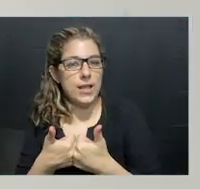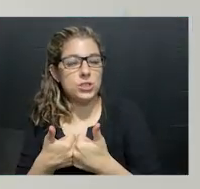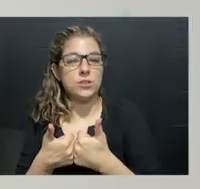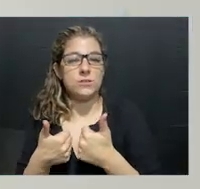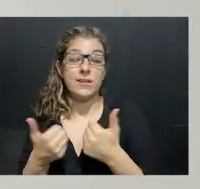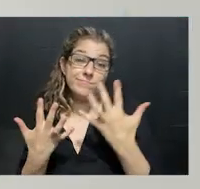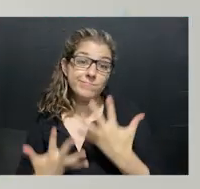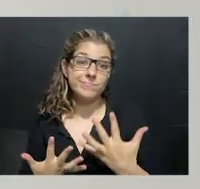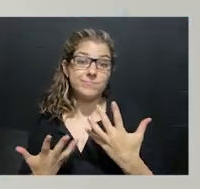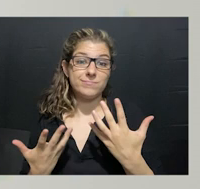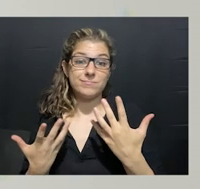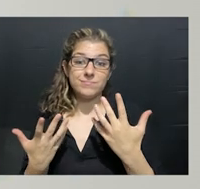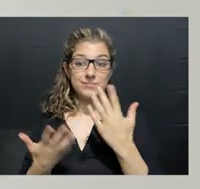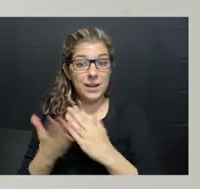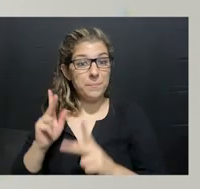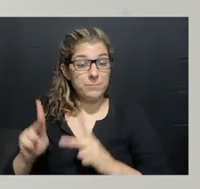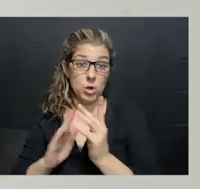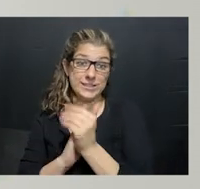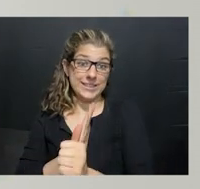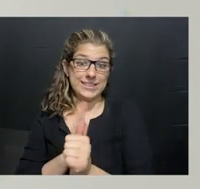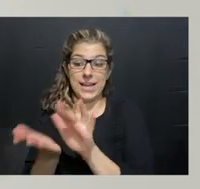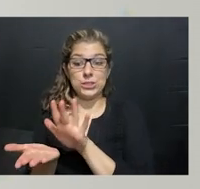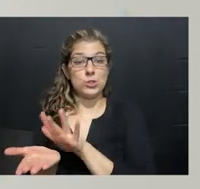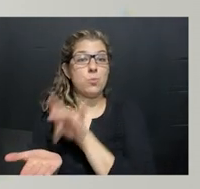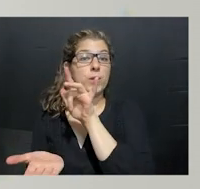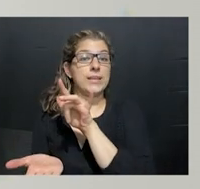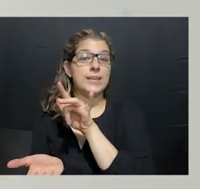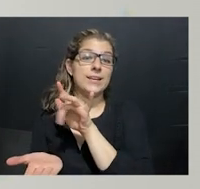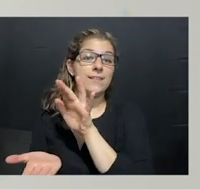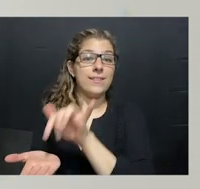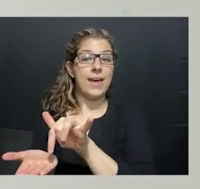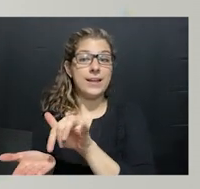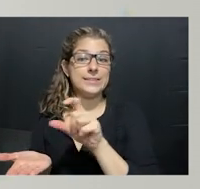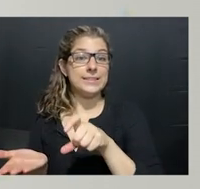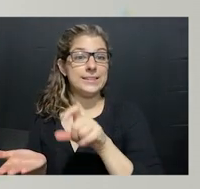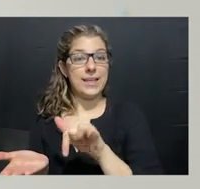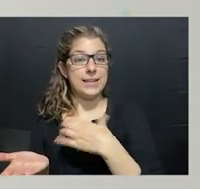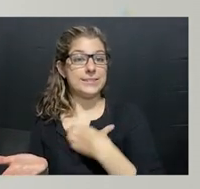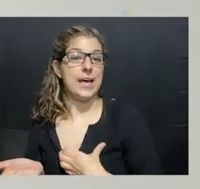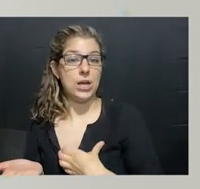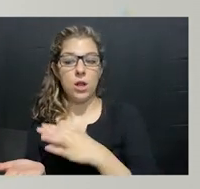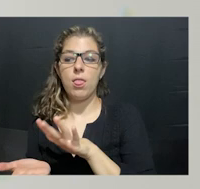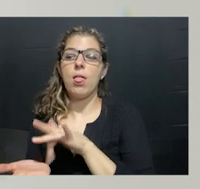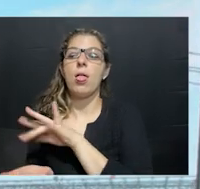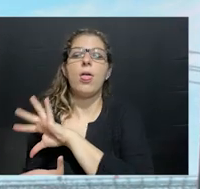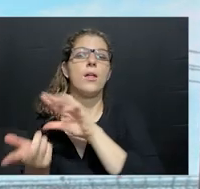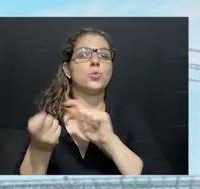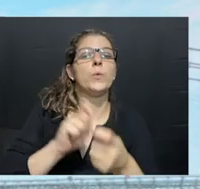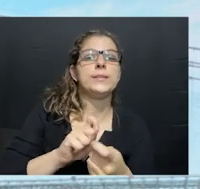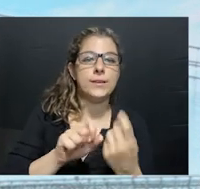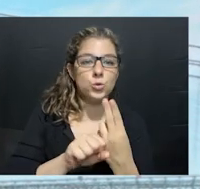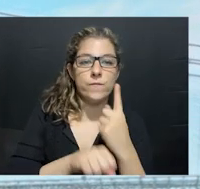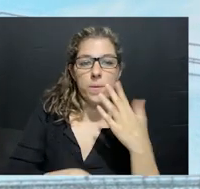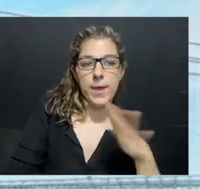And regrettably, there are figures who are skilled in exploiting that need, that desire, that instinct. At the